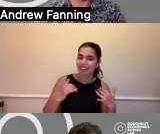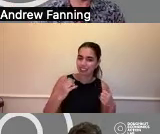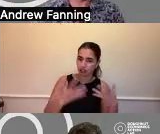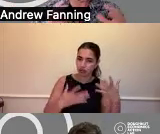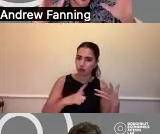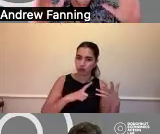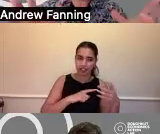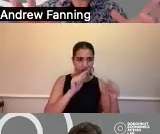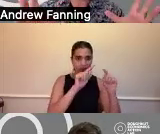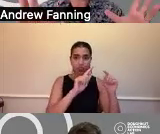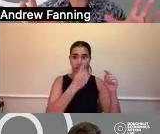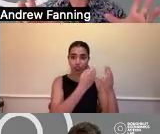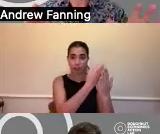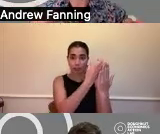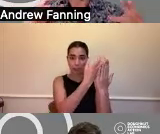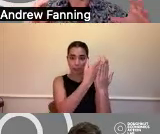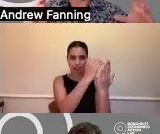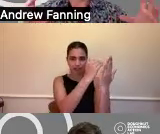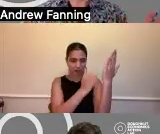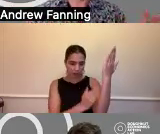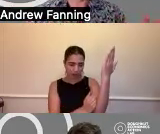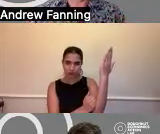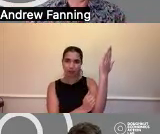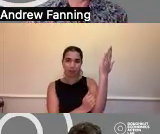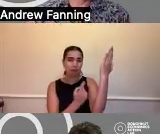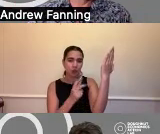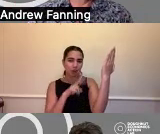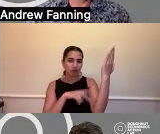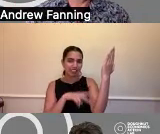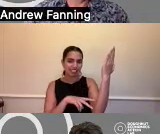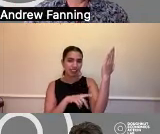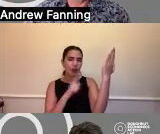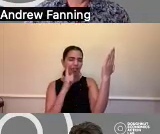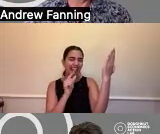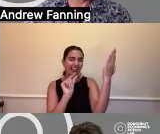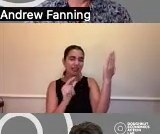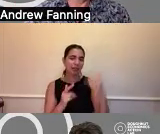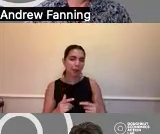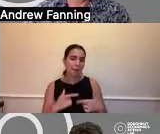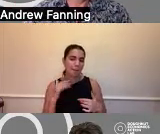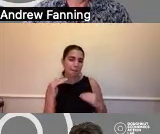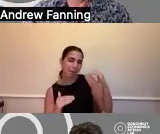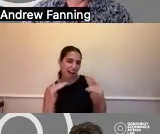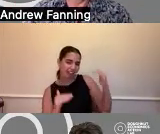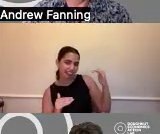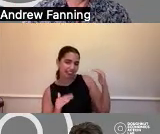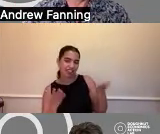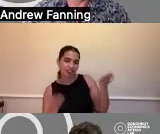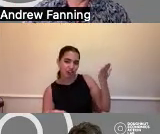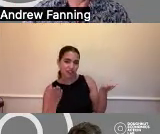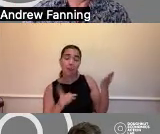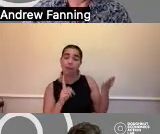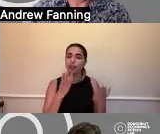bottom of the screen. So let me just say that right off the bat. But at the same time, this is super, super useful to